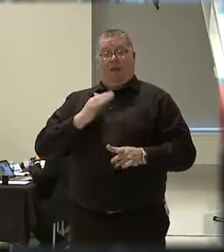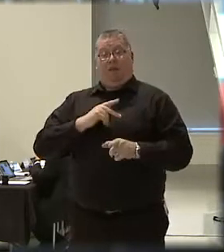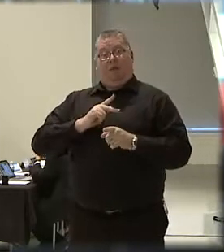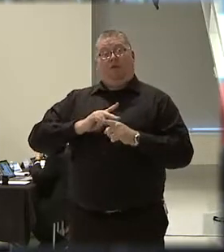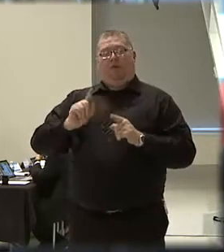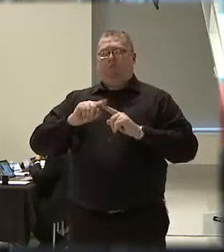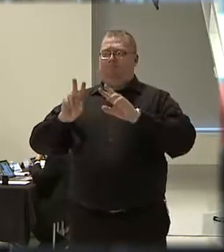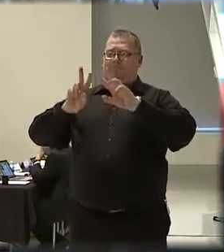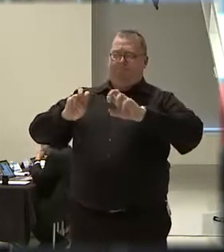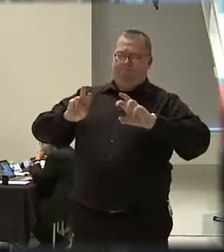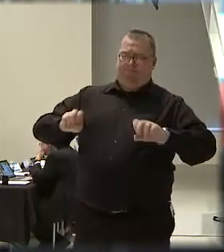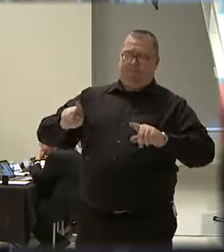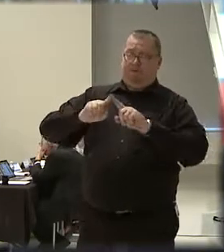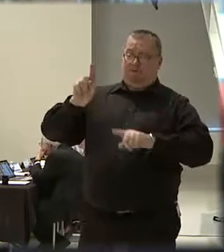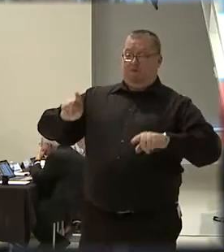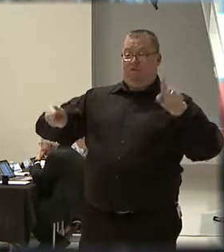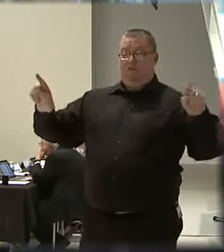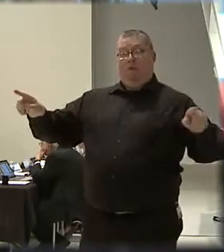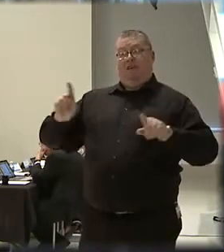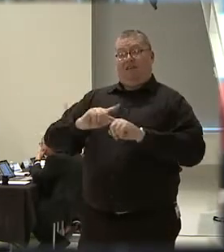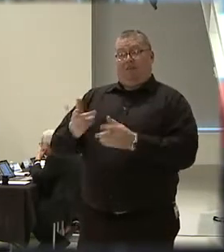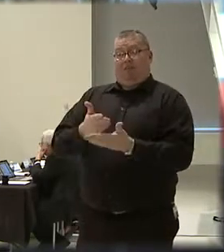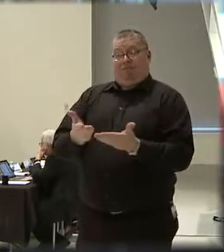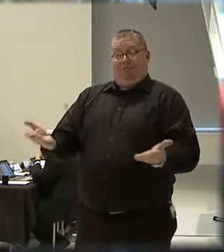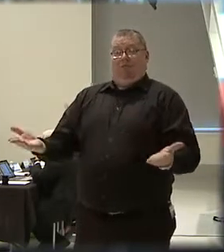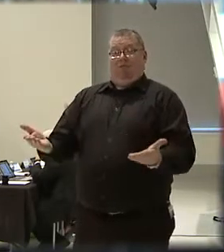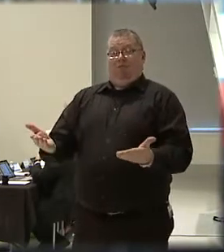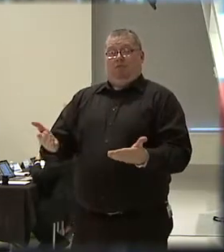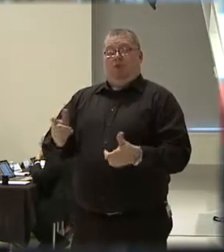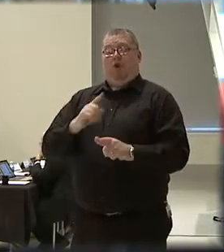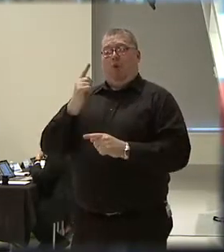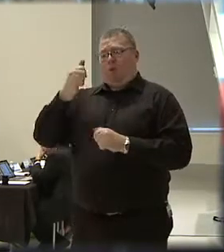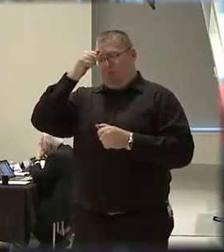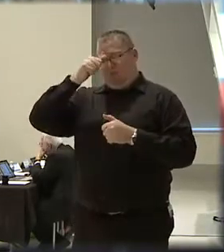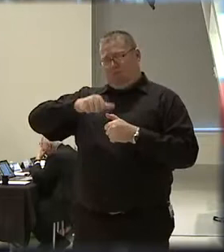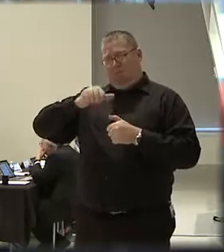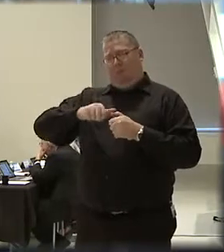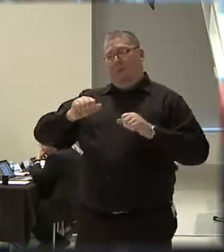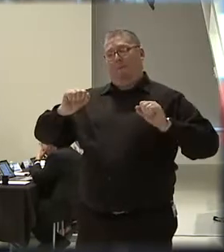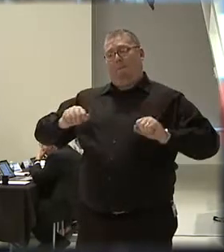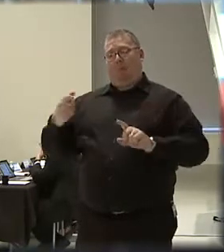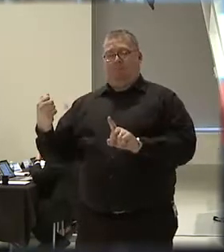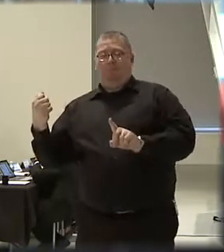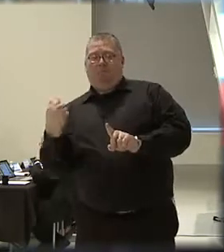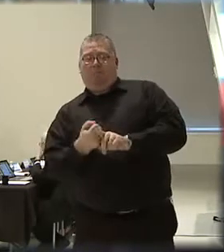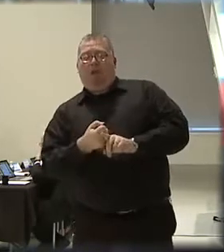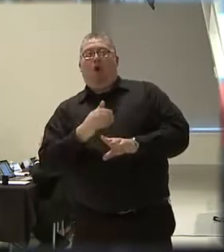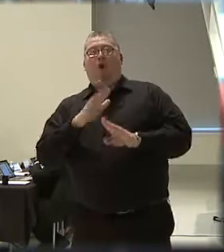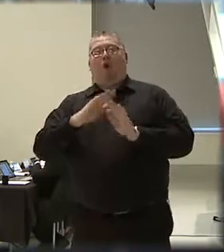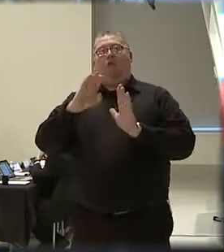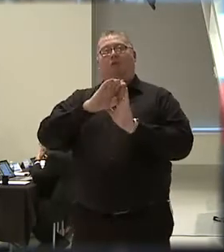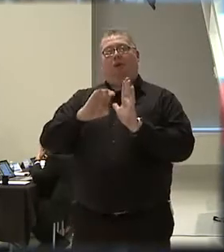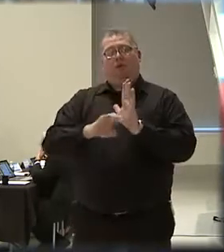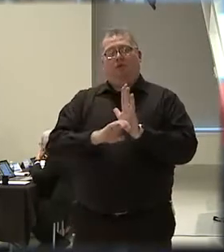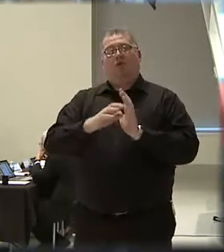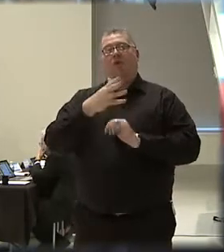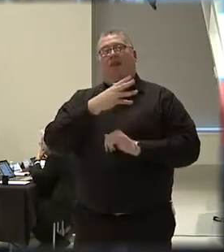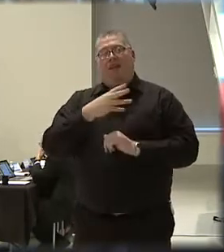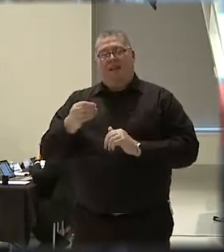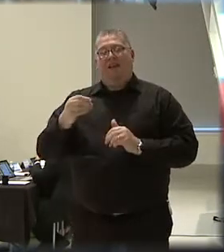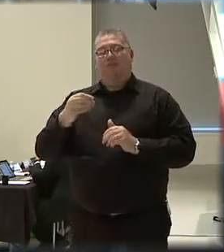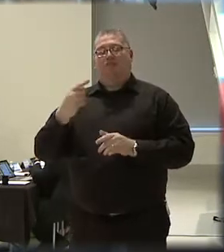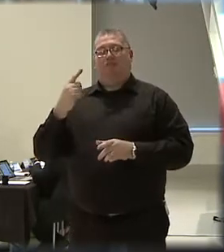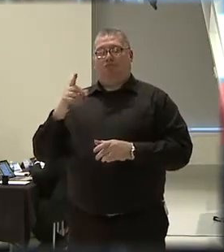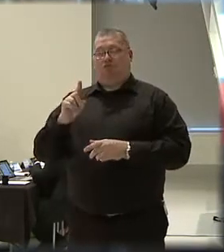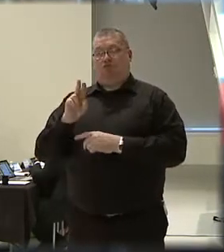to analyze the various products while always keeping in mind the possible impact on the constitutional and due